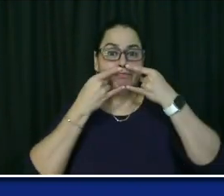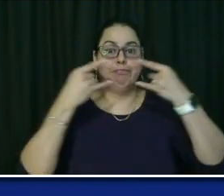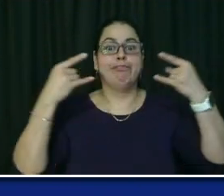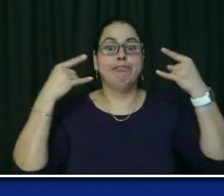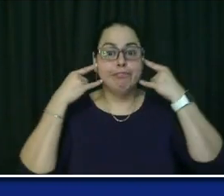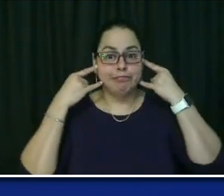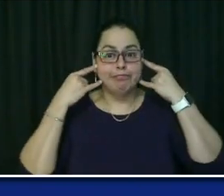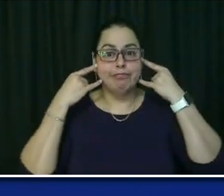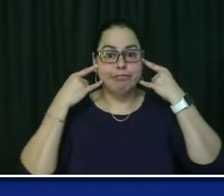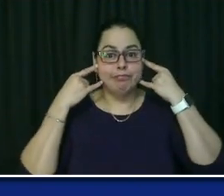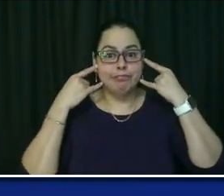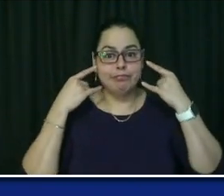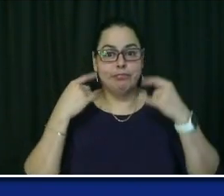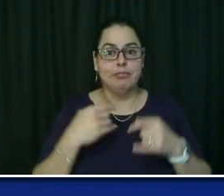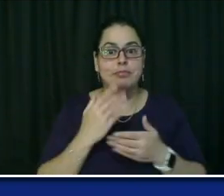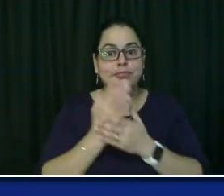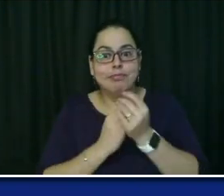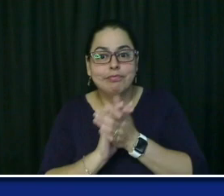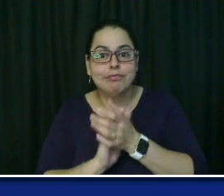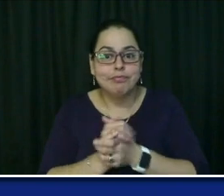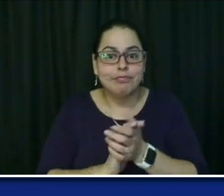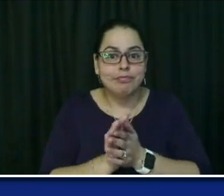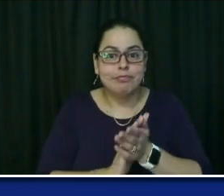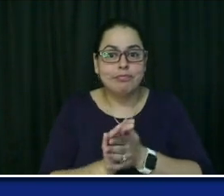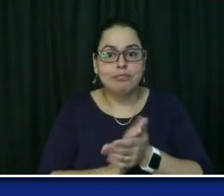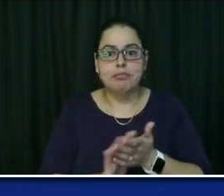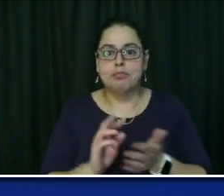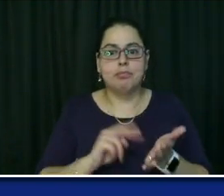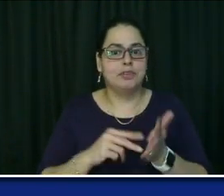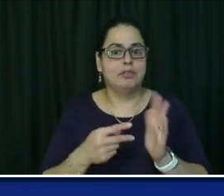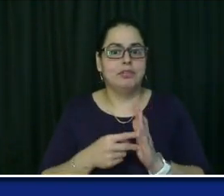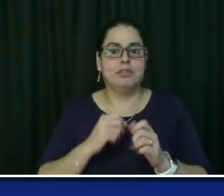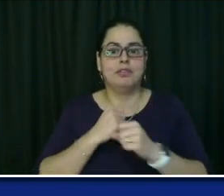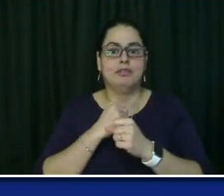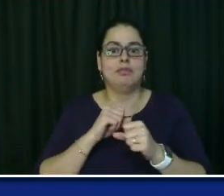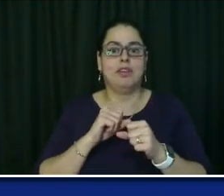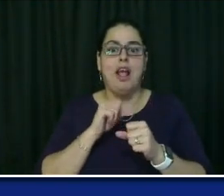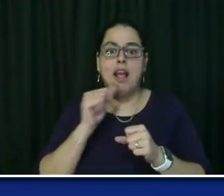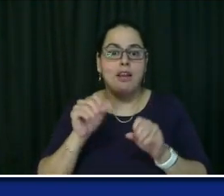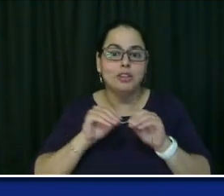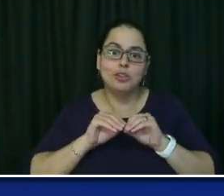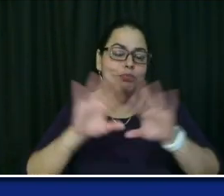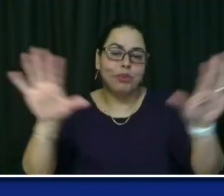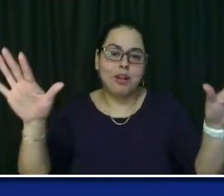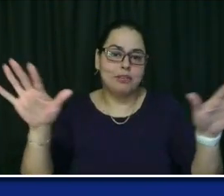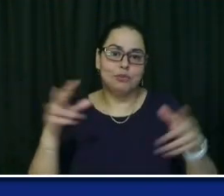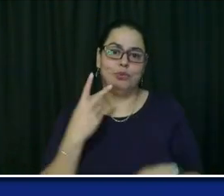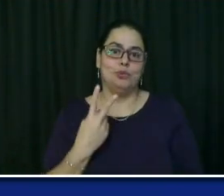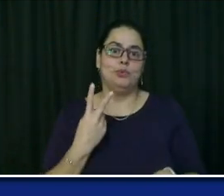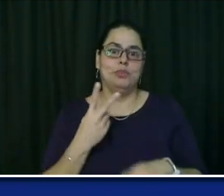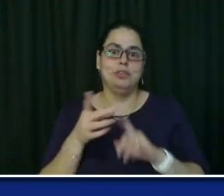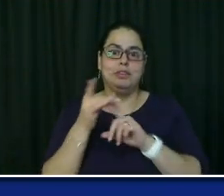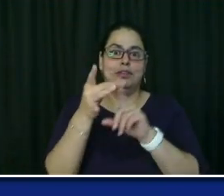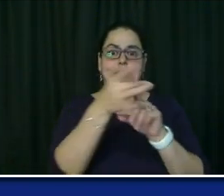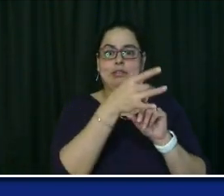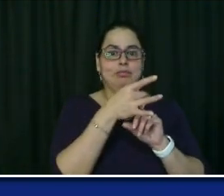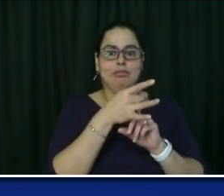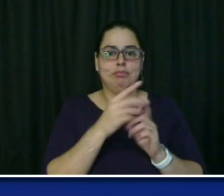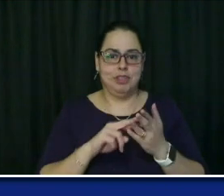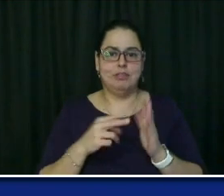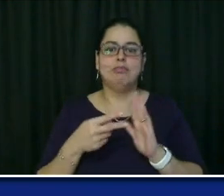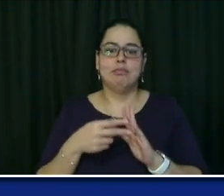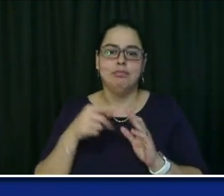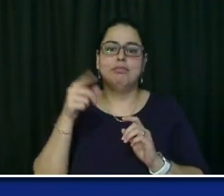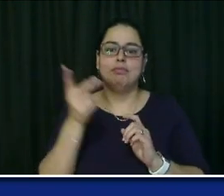sanitized their hands didn't spread the disease. So what's the story? The story is we followed proper procedure, and even without knowing